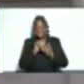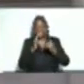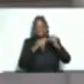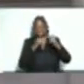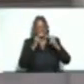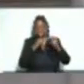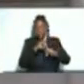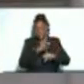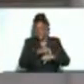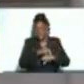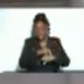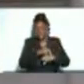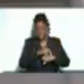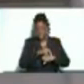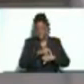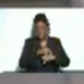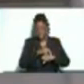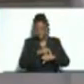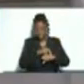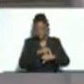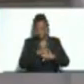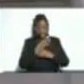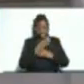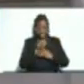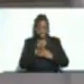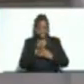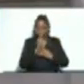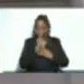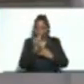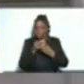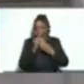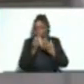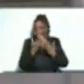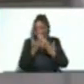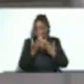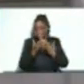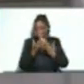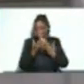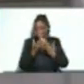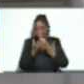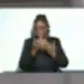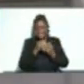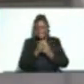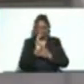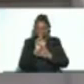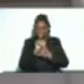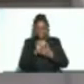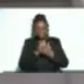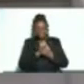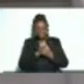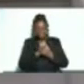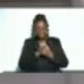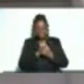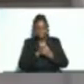builder beyond compare. He did not take the easy choice and pursue the path of lucrative private